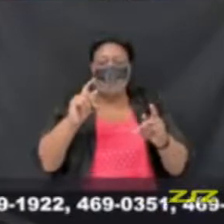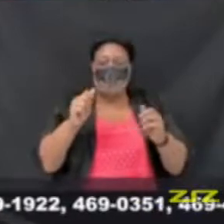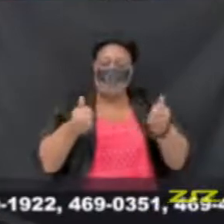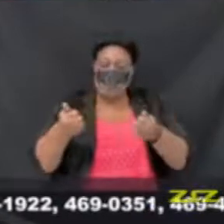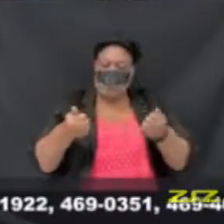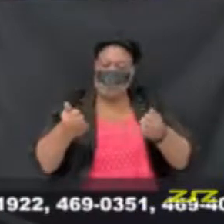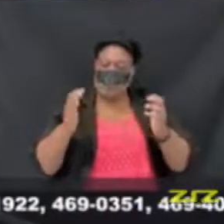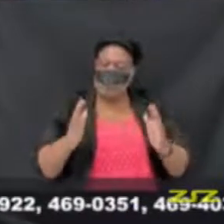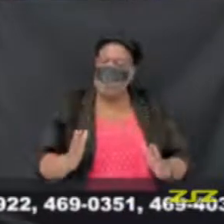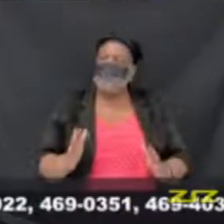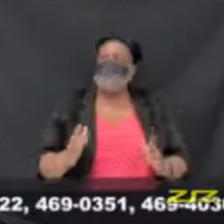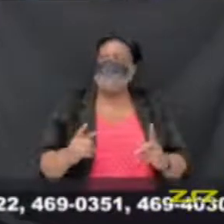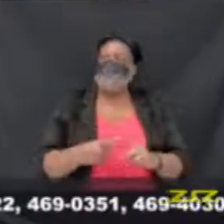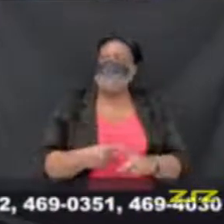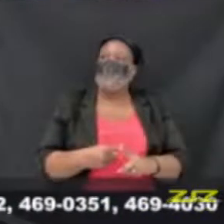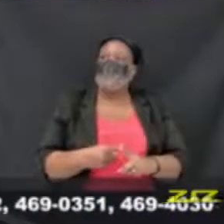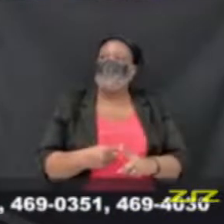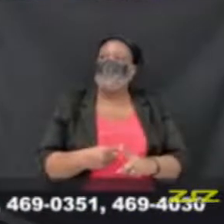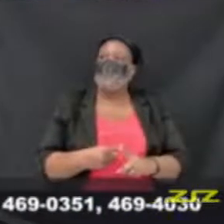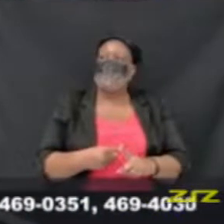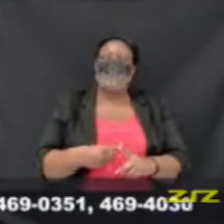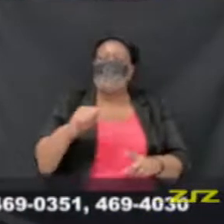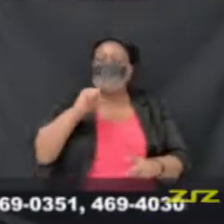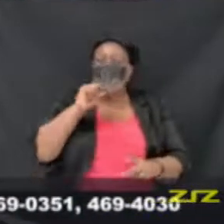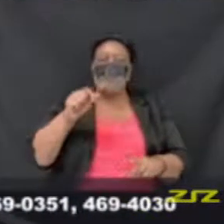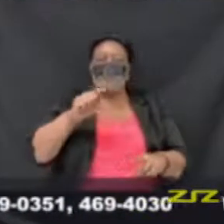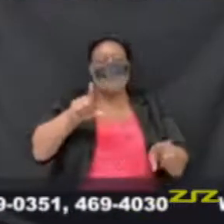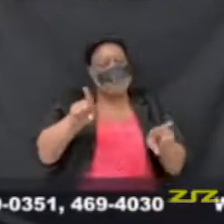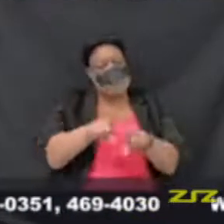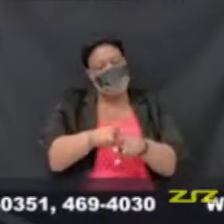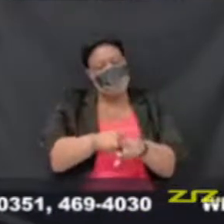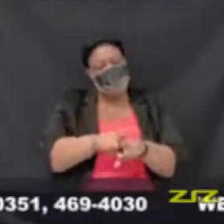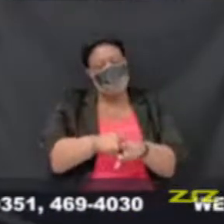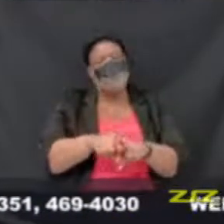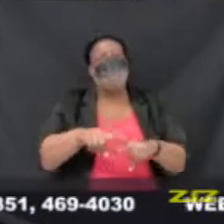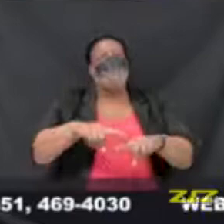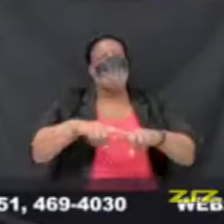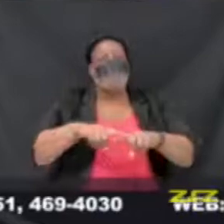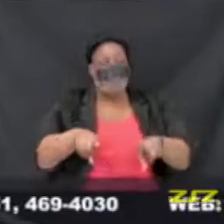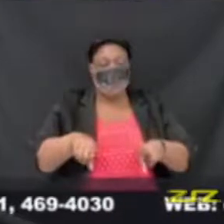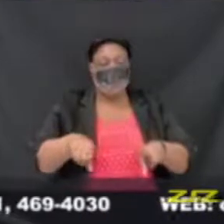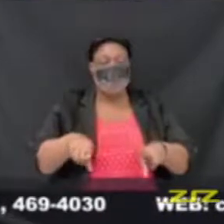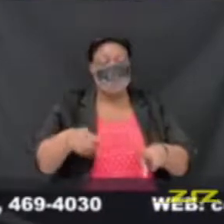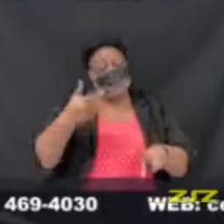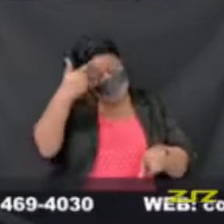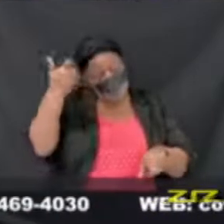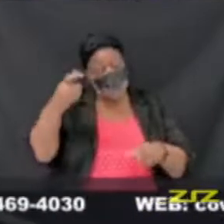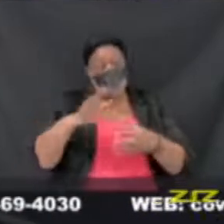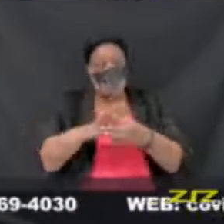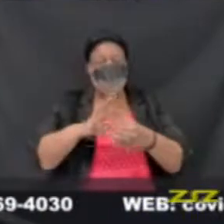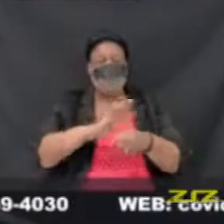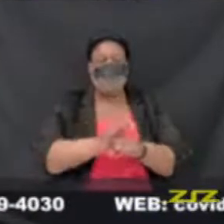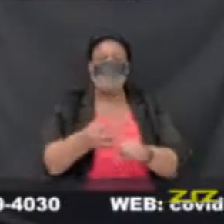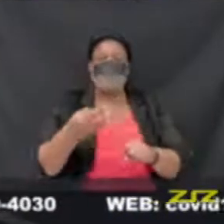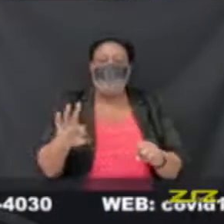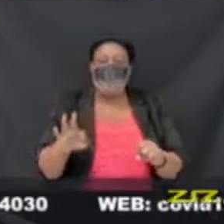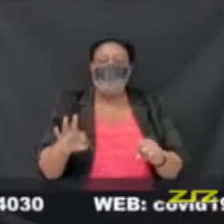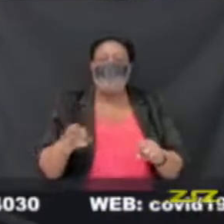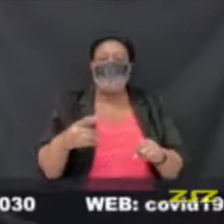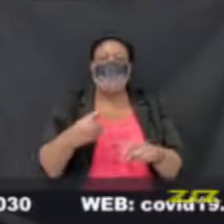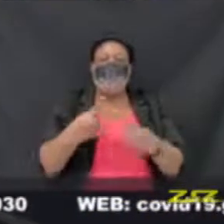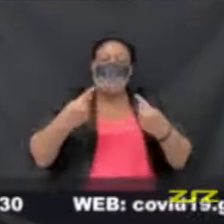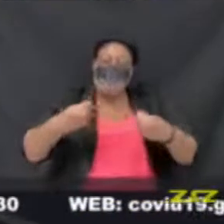taxi operators. Things are not the same. Things are different because of the context of COVID-19. We have also been